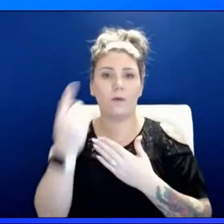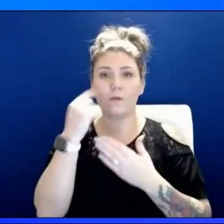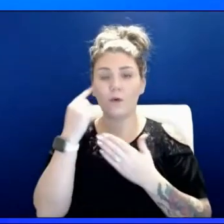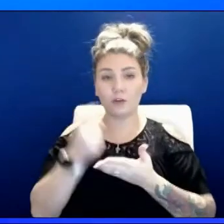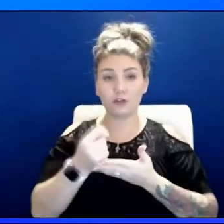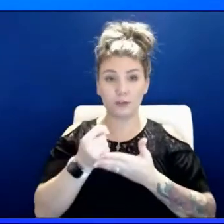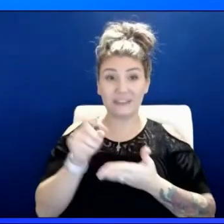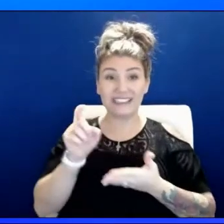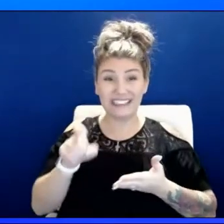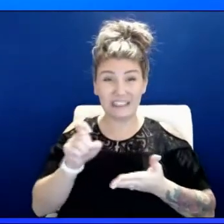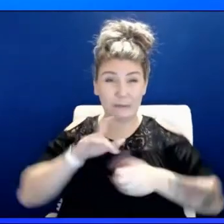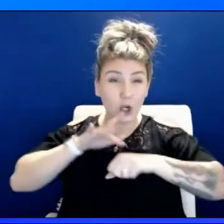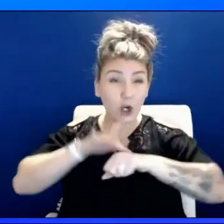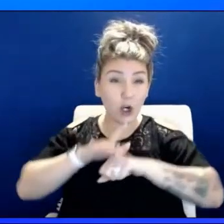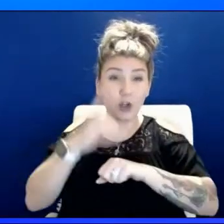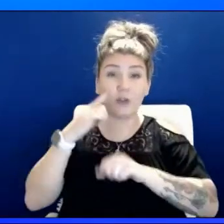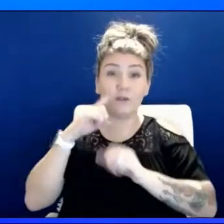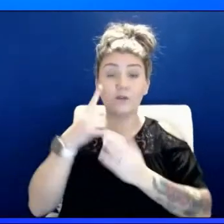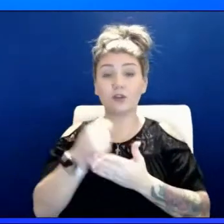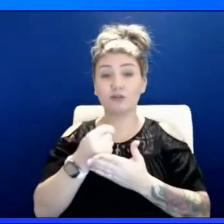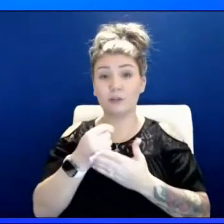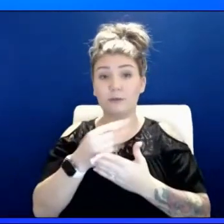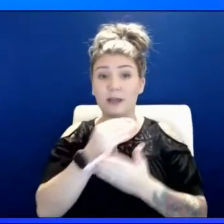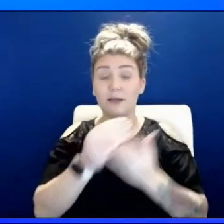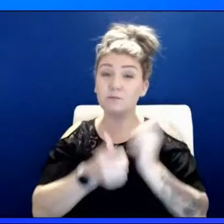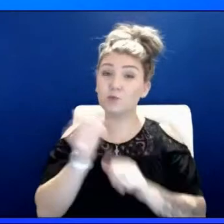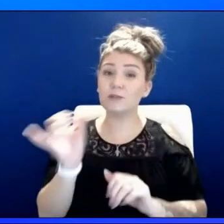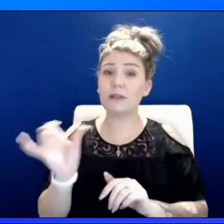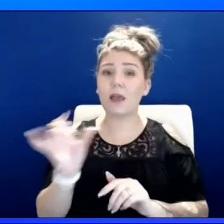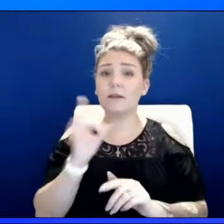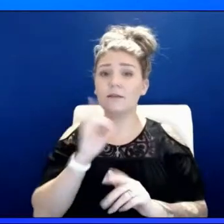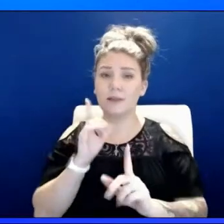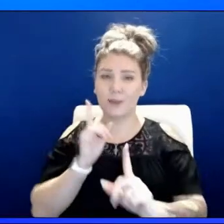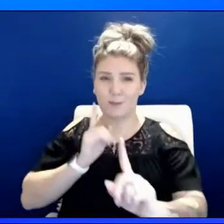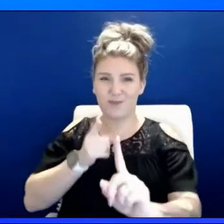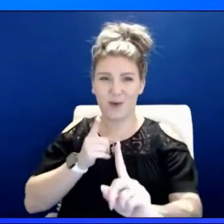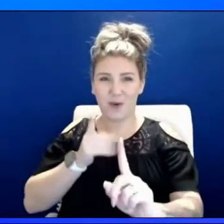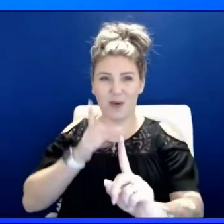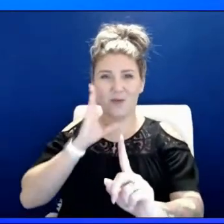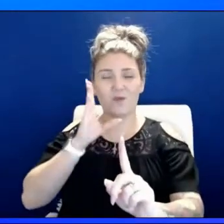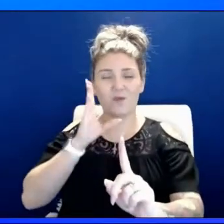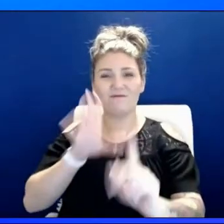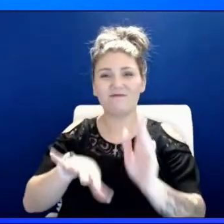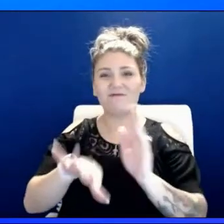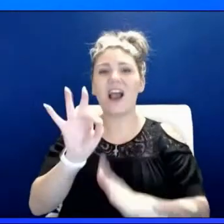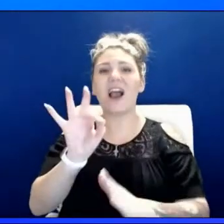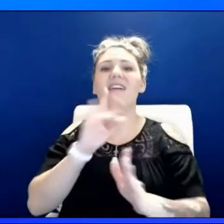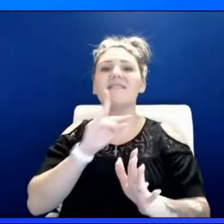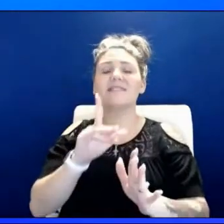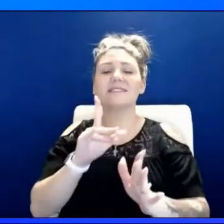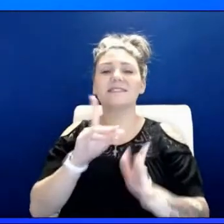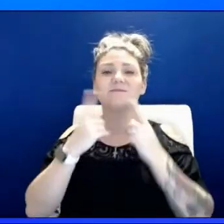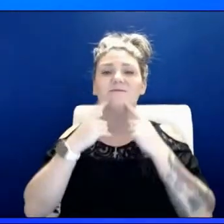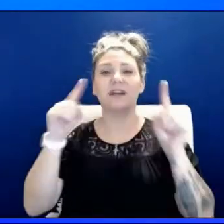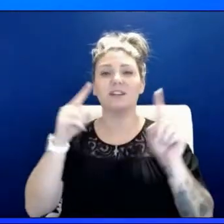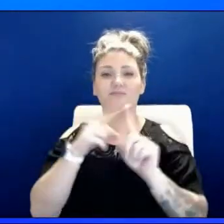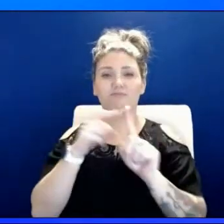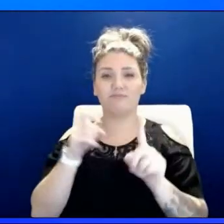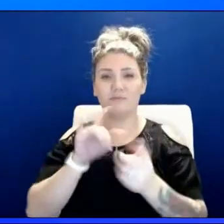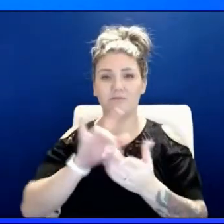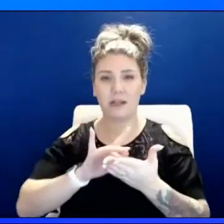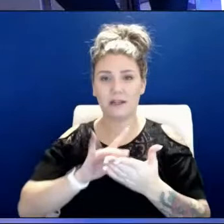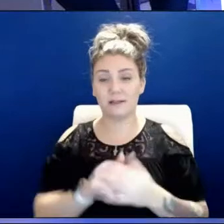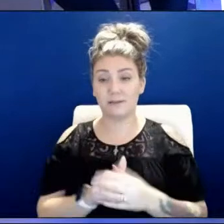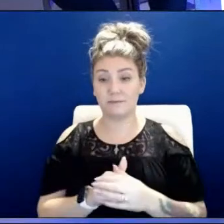on in the treatment, and that's the most likely point that you're going to find effect from the medication itself. So this is the real